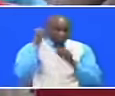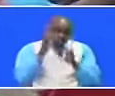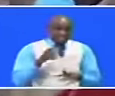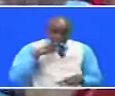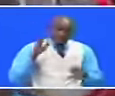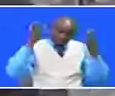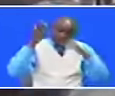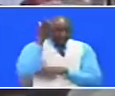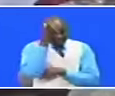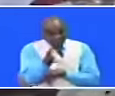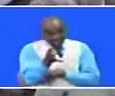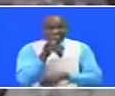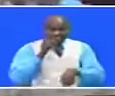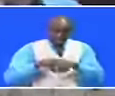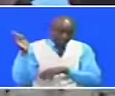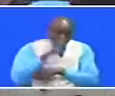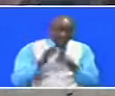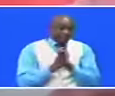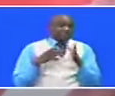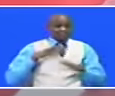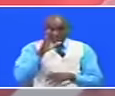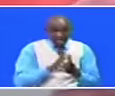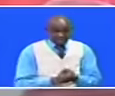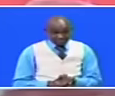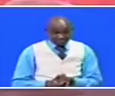was celebrating his safe return with his supporters,